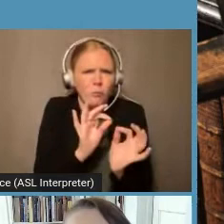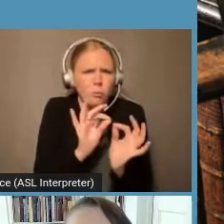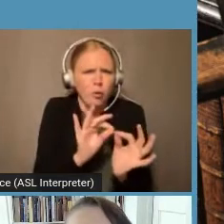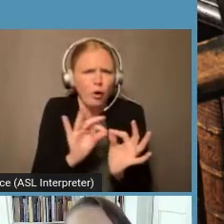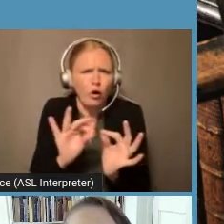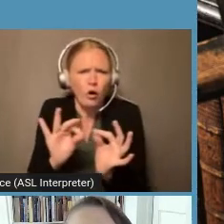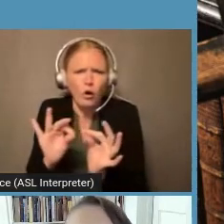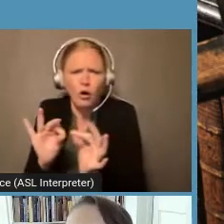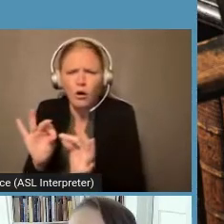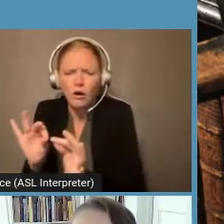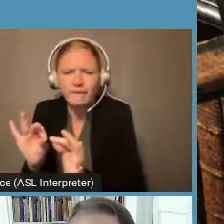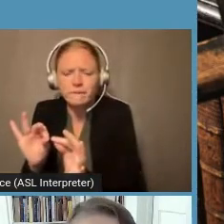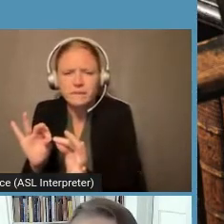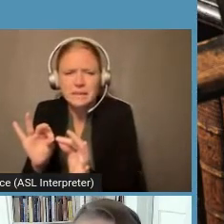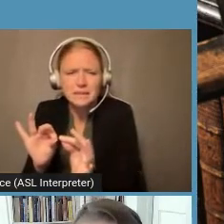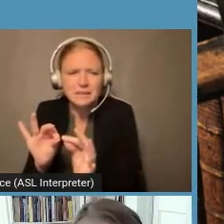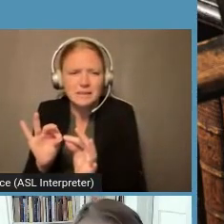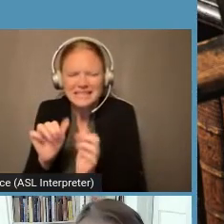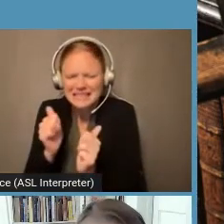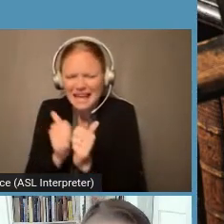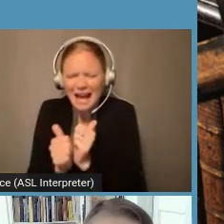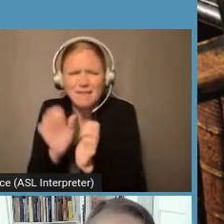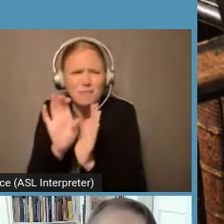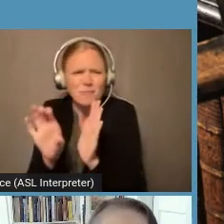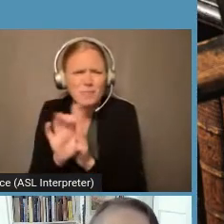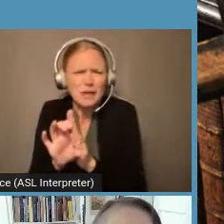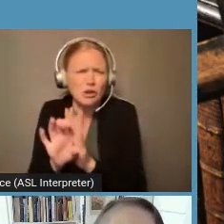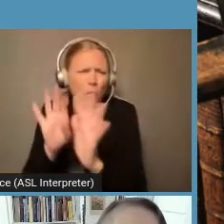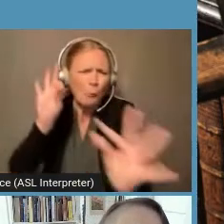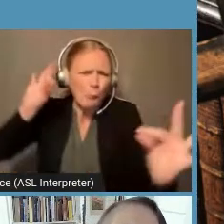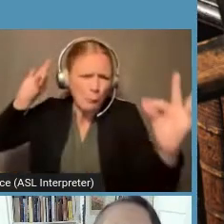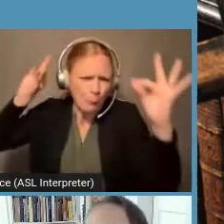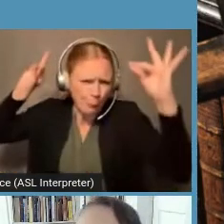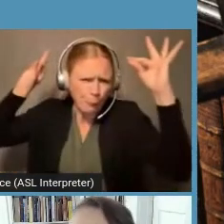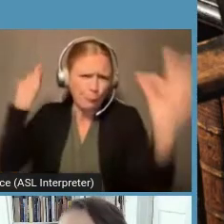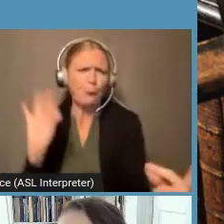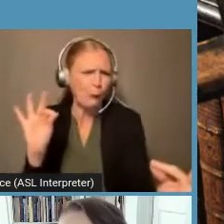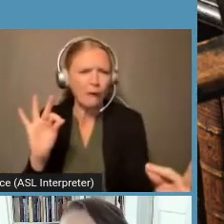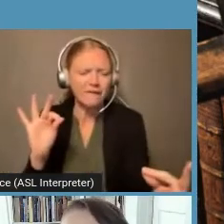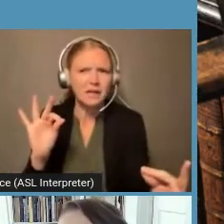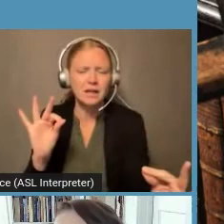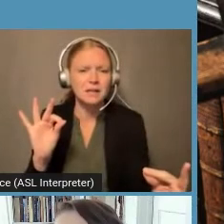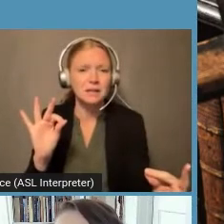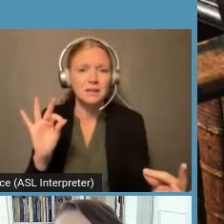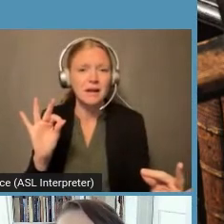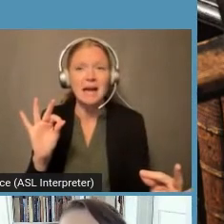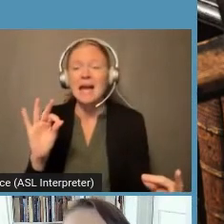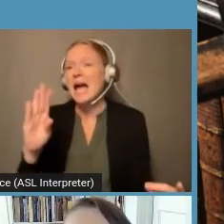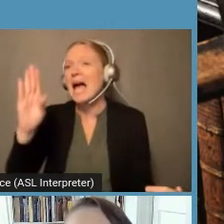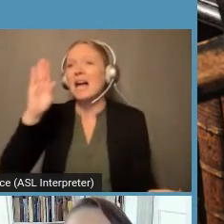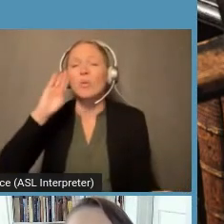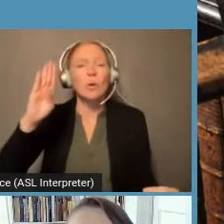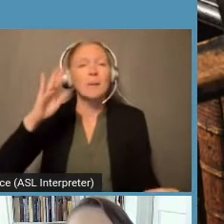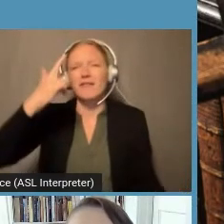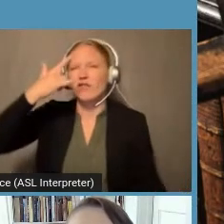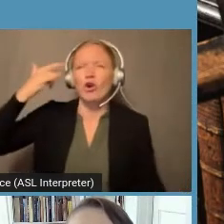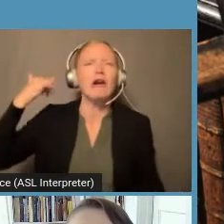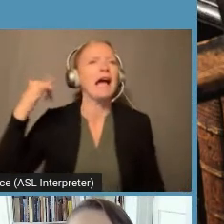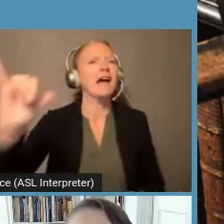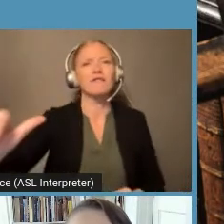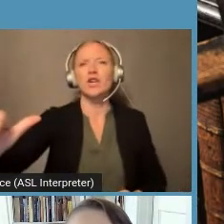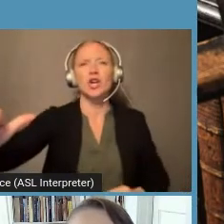and is 100% complete and tells the entire story forever and ever. And